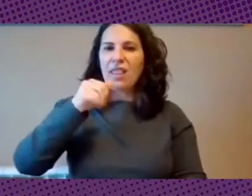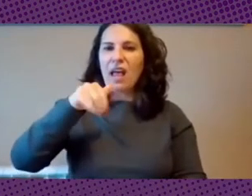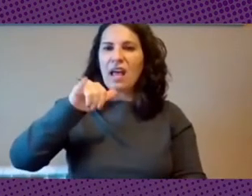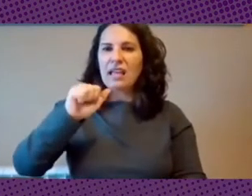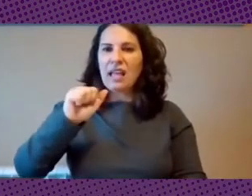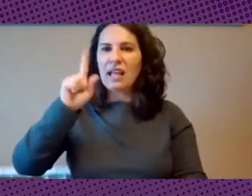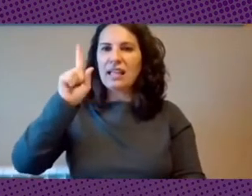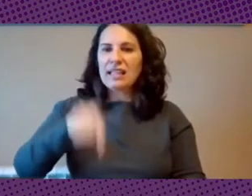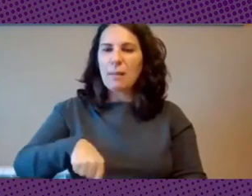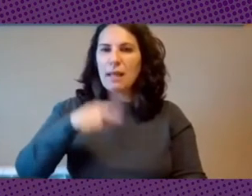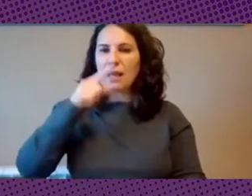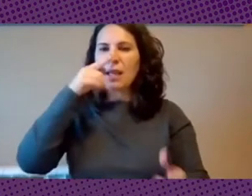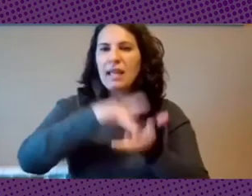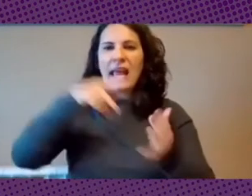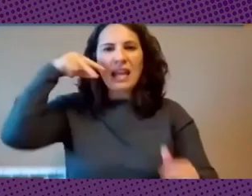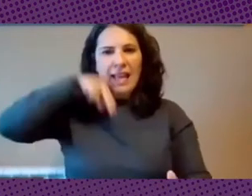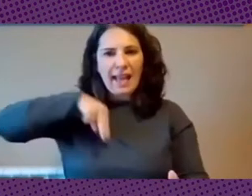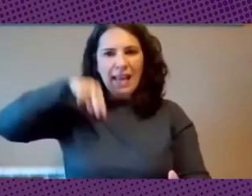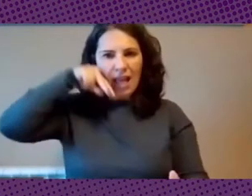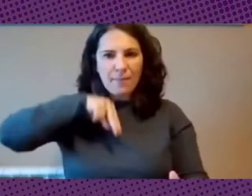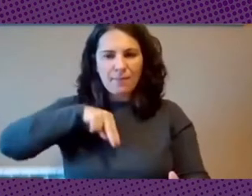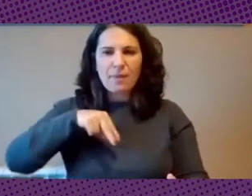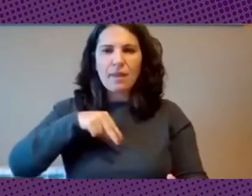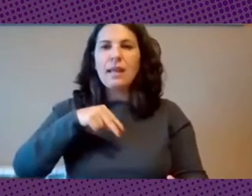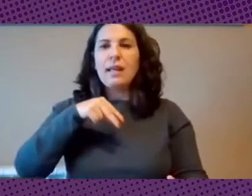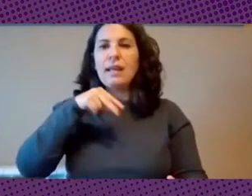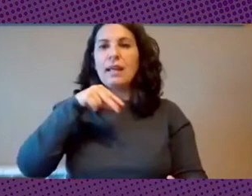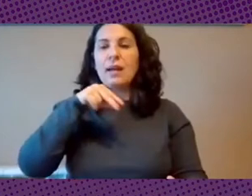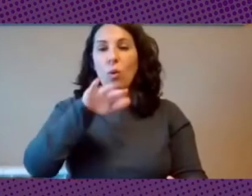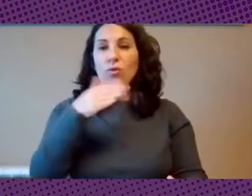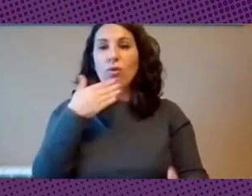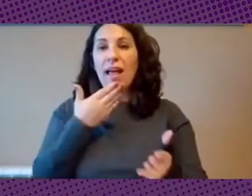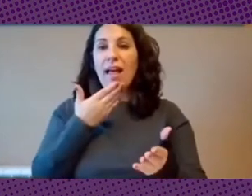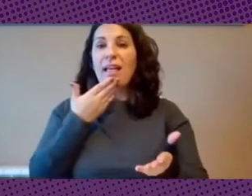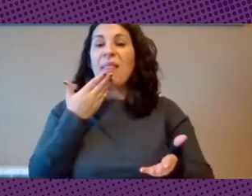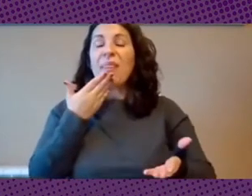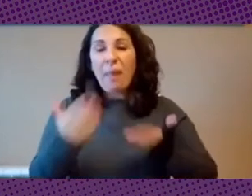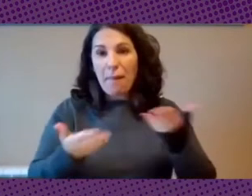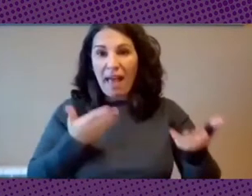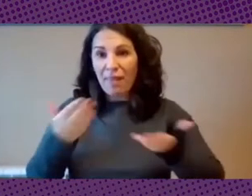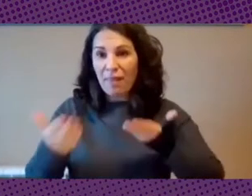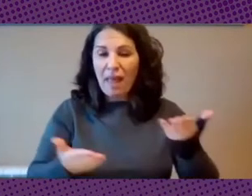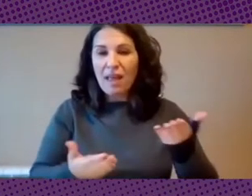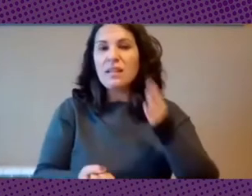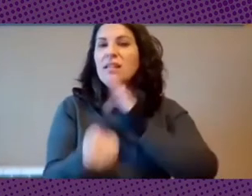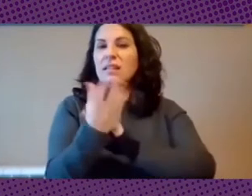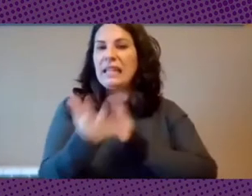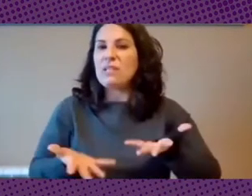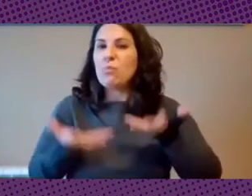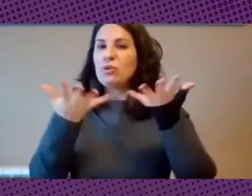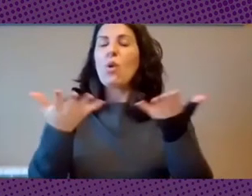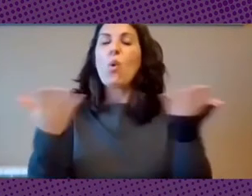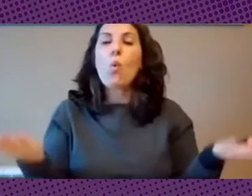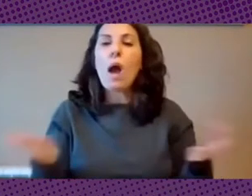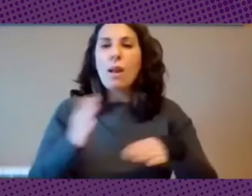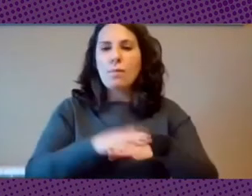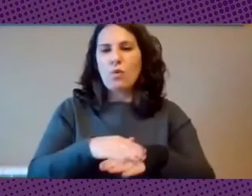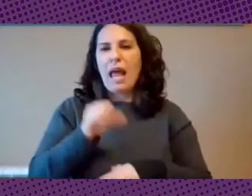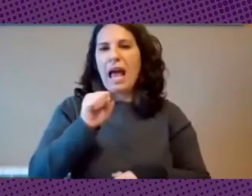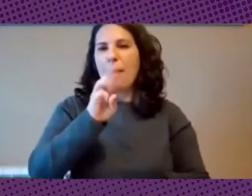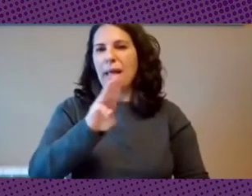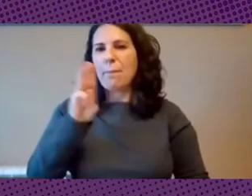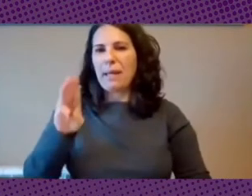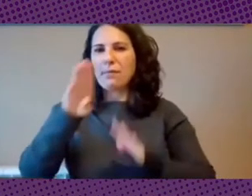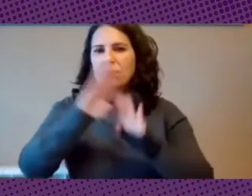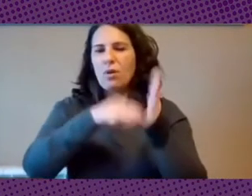a healthcare app called MTBA, where users can save for medical care, where they can pay